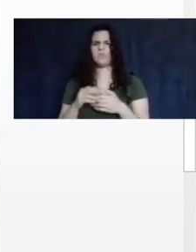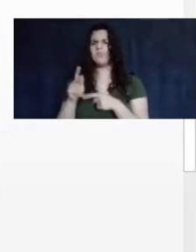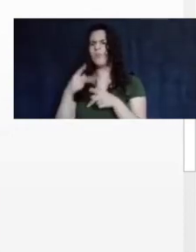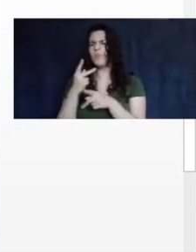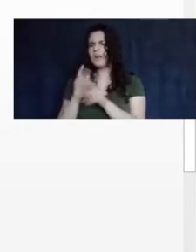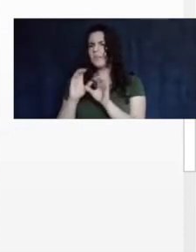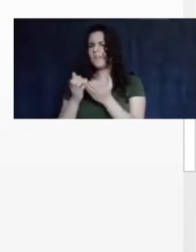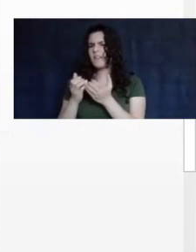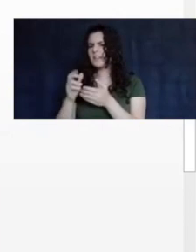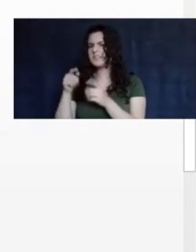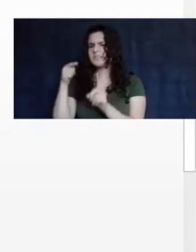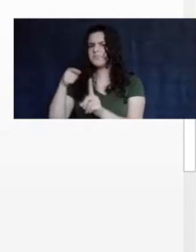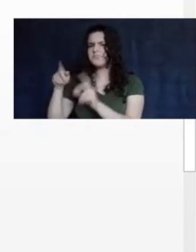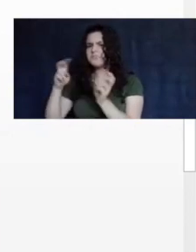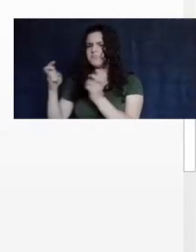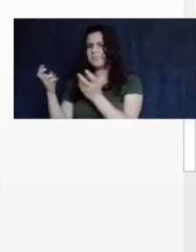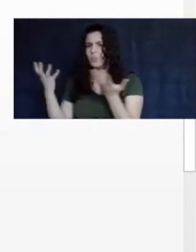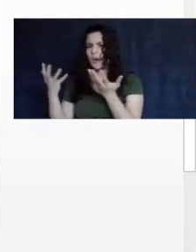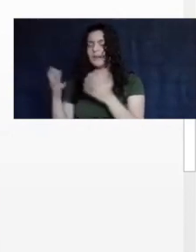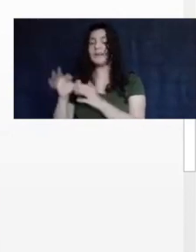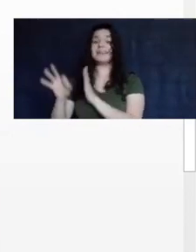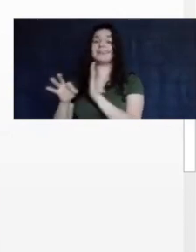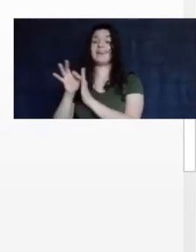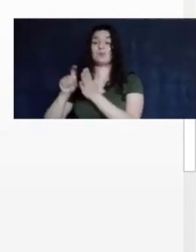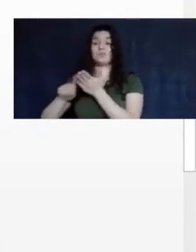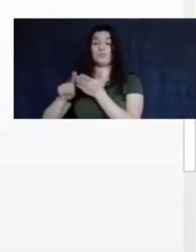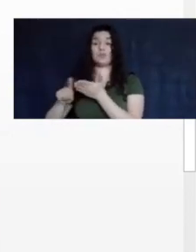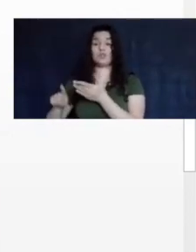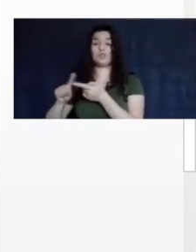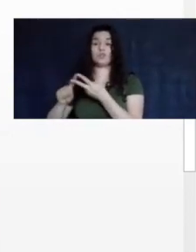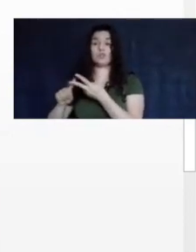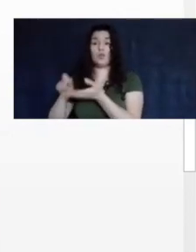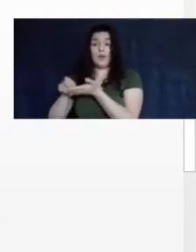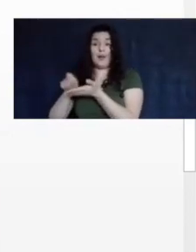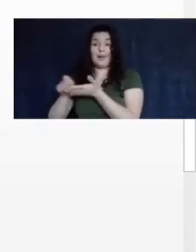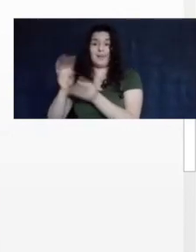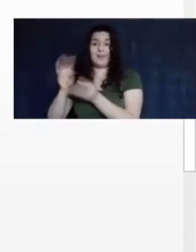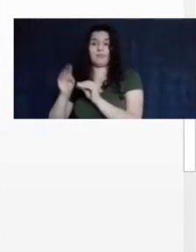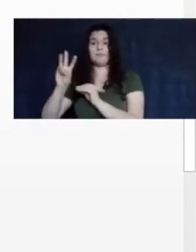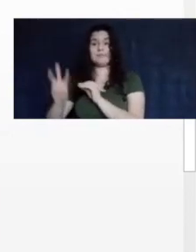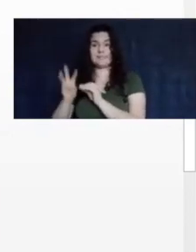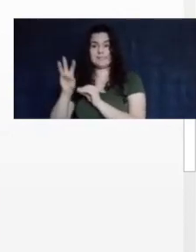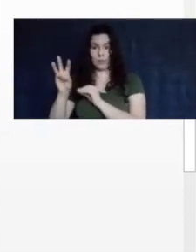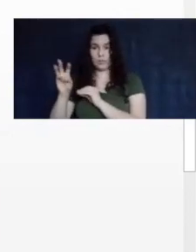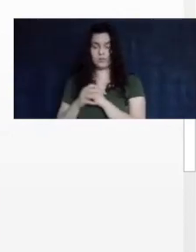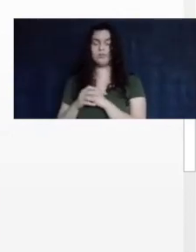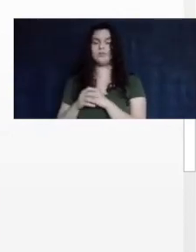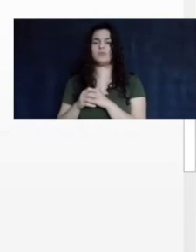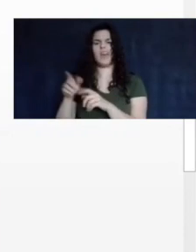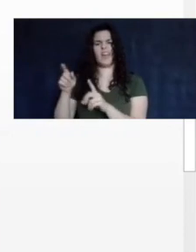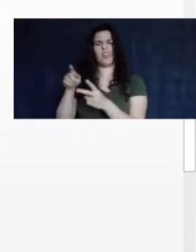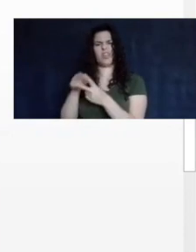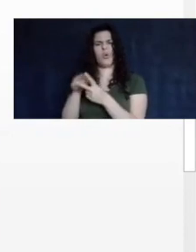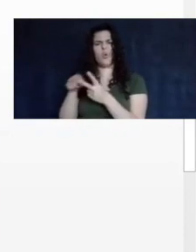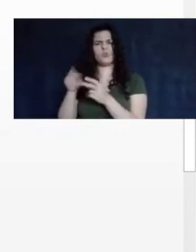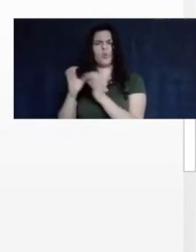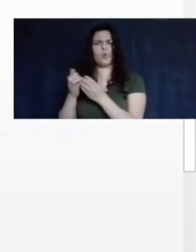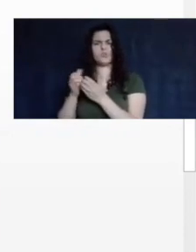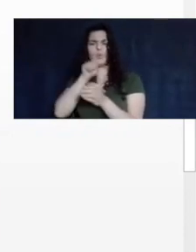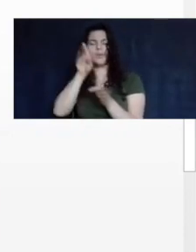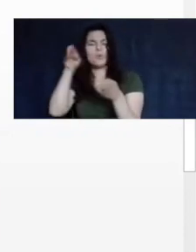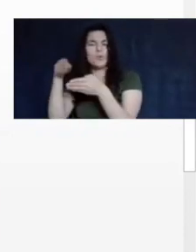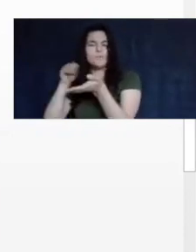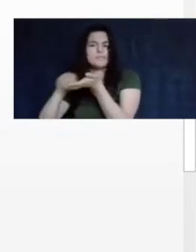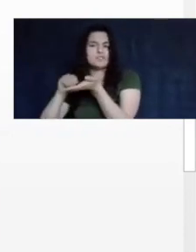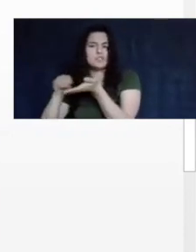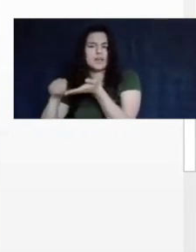research. You'll have 6 hours of writing. Those courses are really geared towards the dissertation,